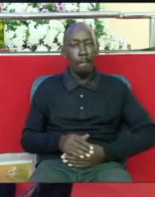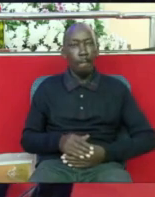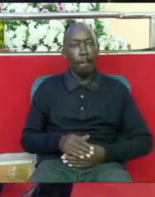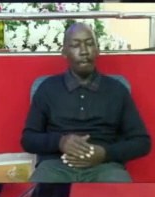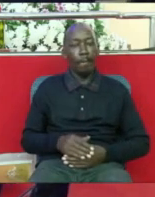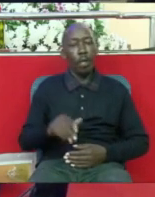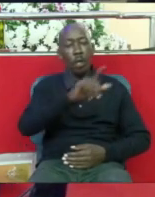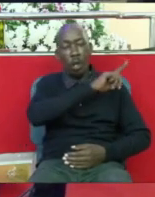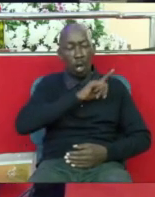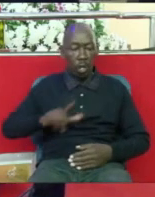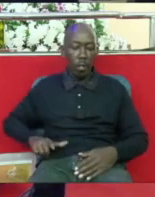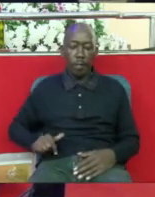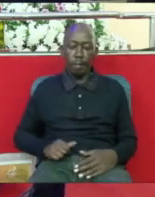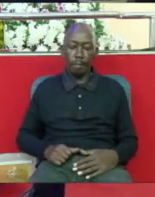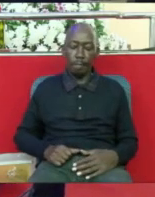Lord, we